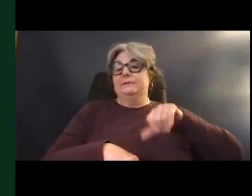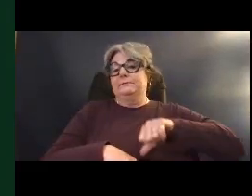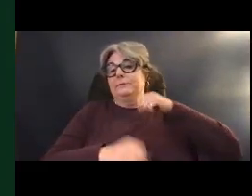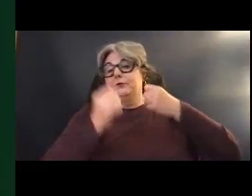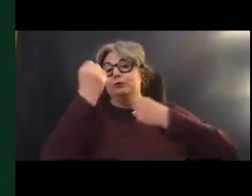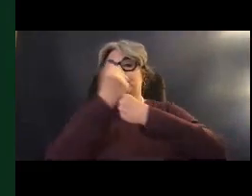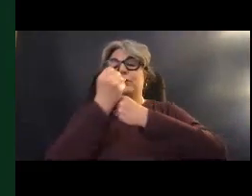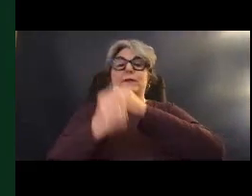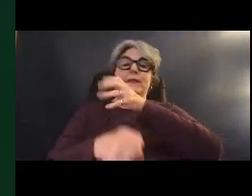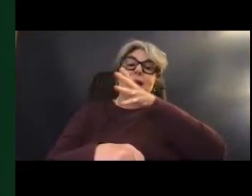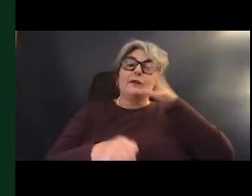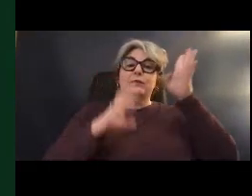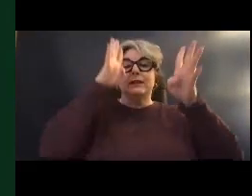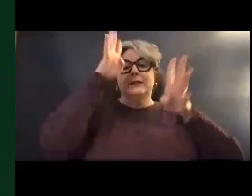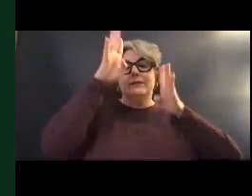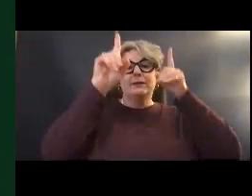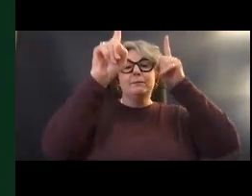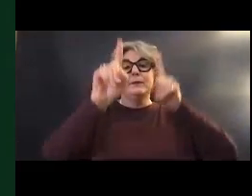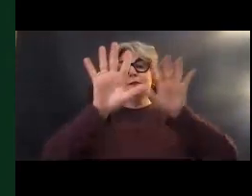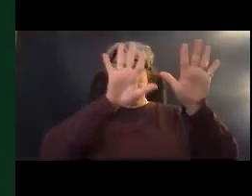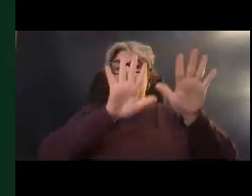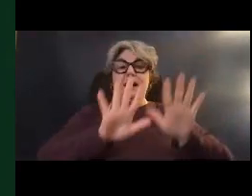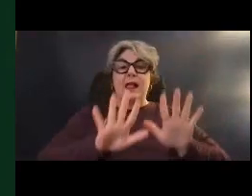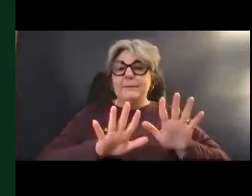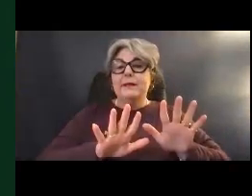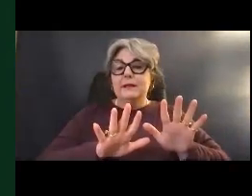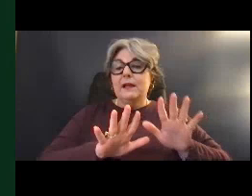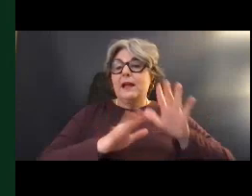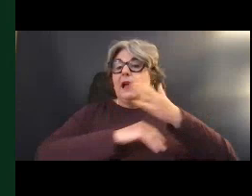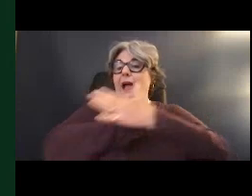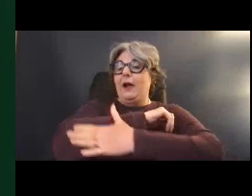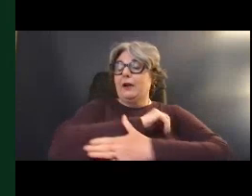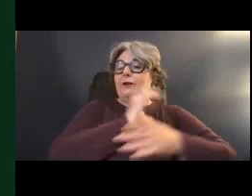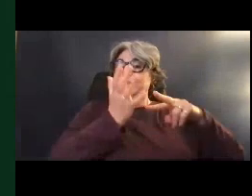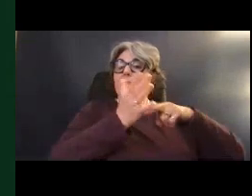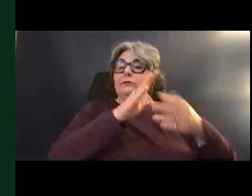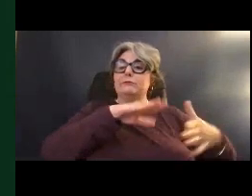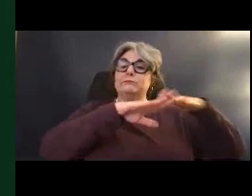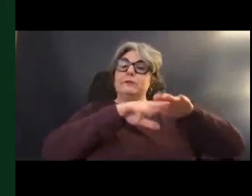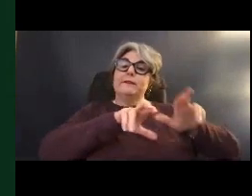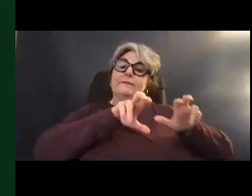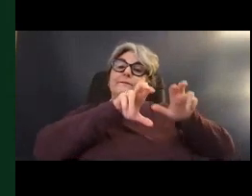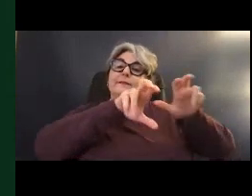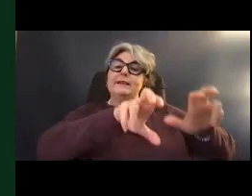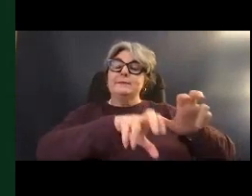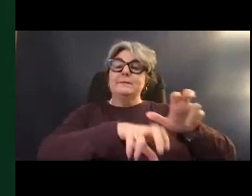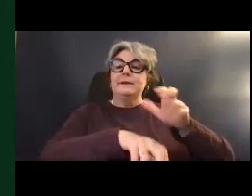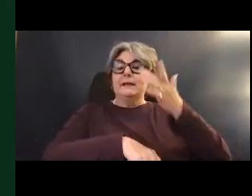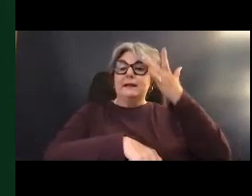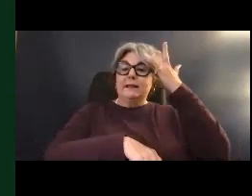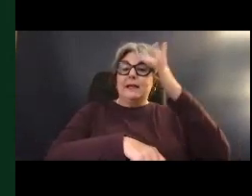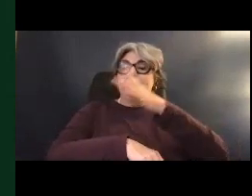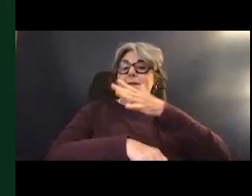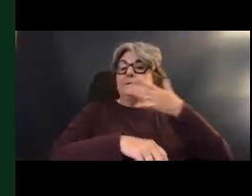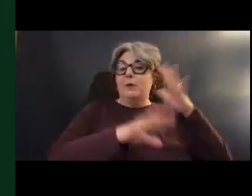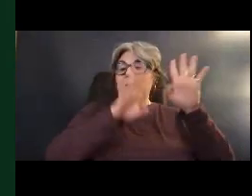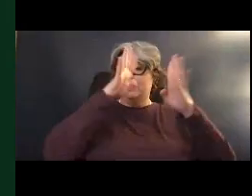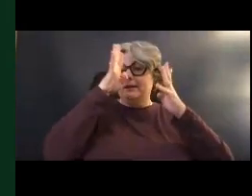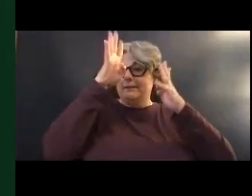the Agriculture Innovation Mission for Climate. Our country intends to increase investments in climate smart agriculture and food systems